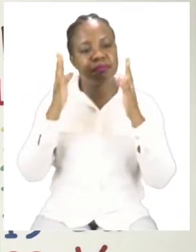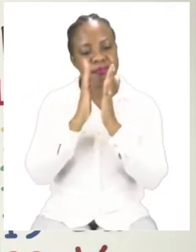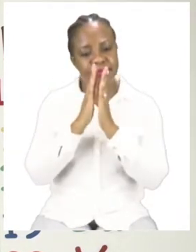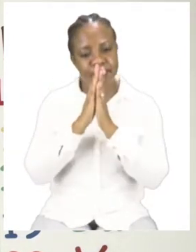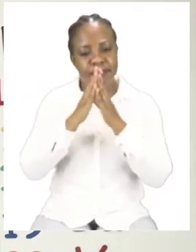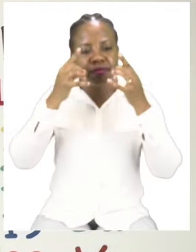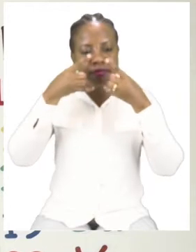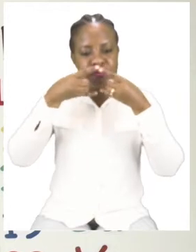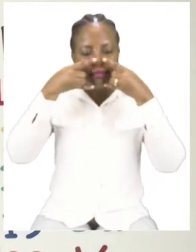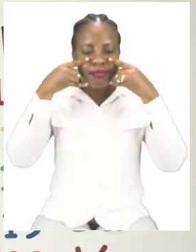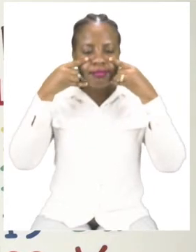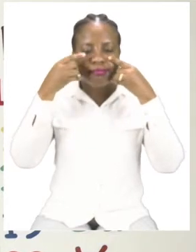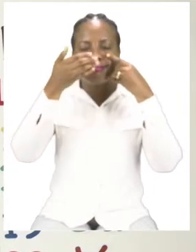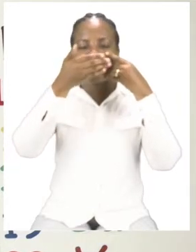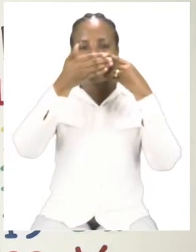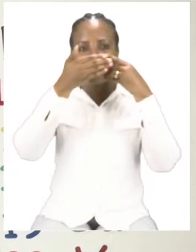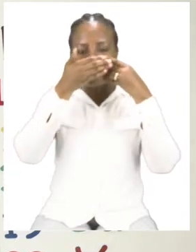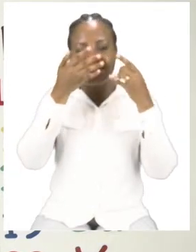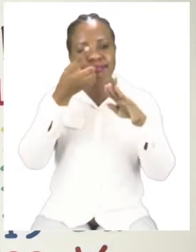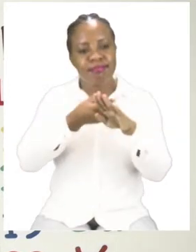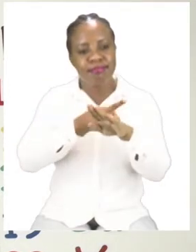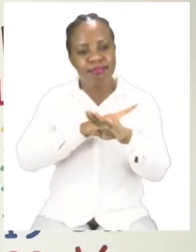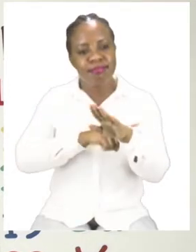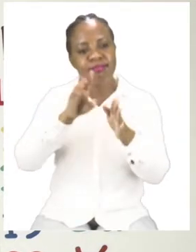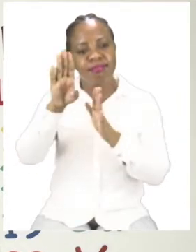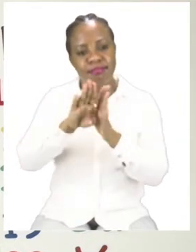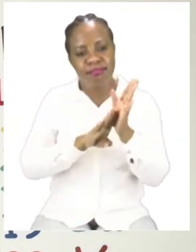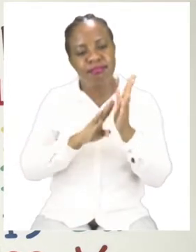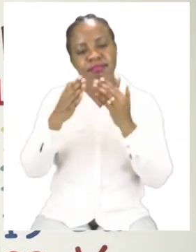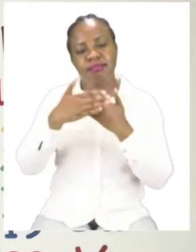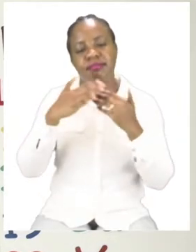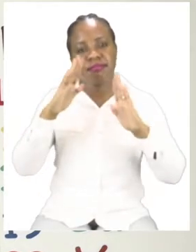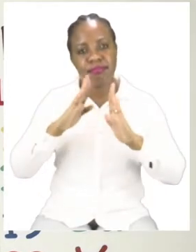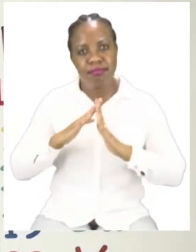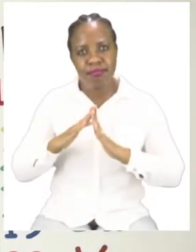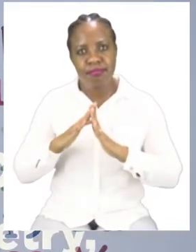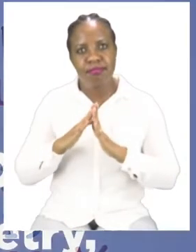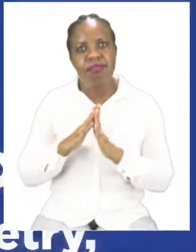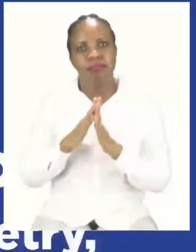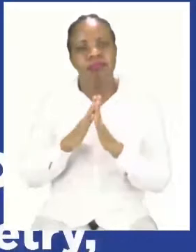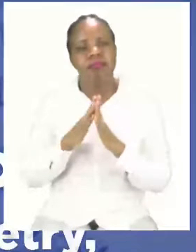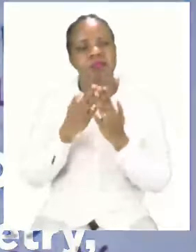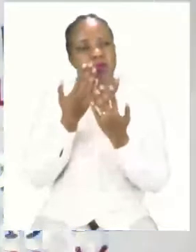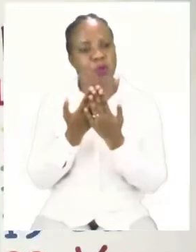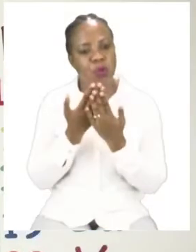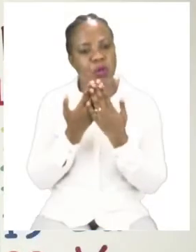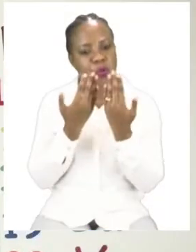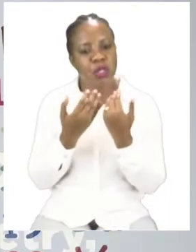make sure that when you do wear your mask, you keep it on until you get home. Make sure your hands are